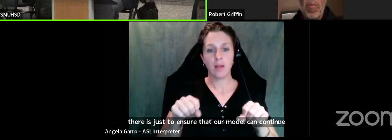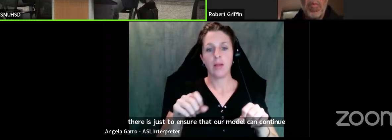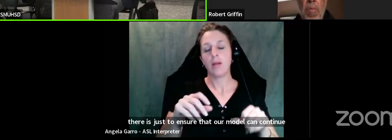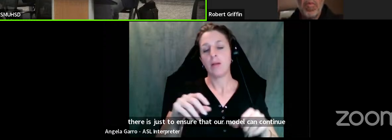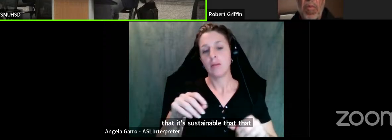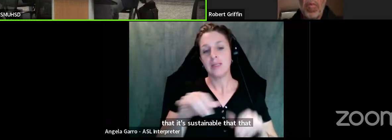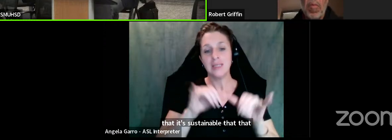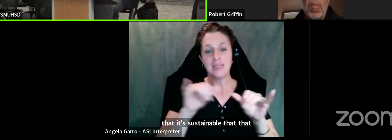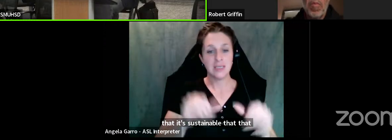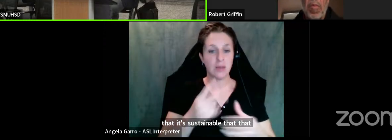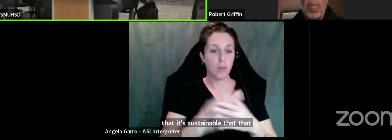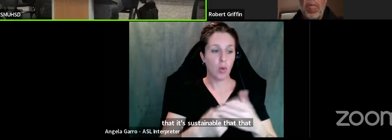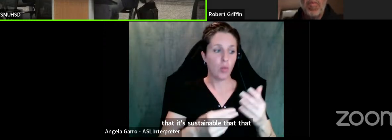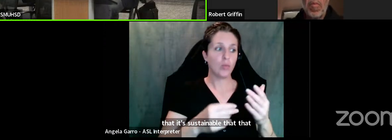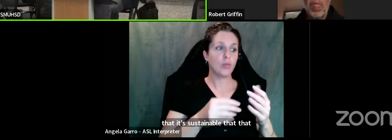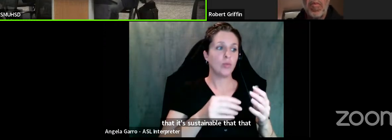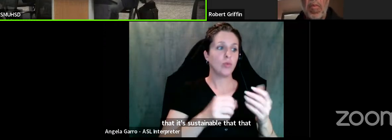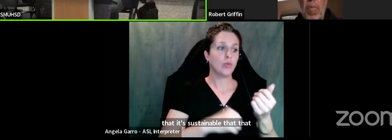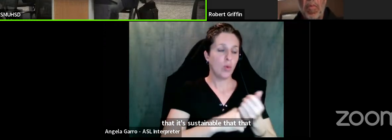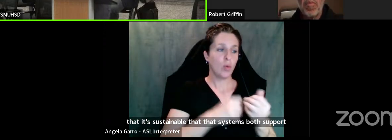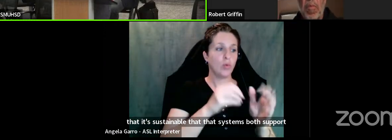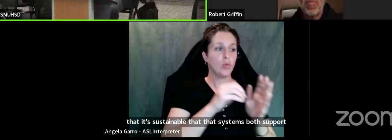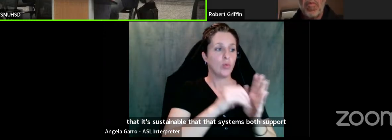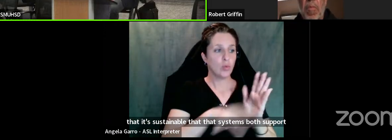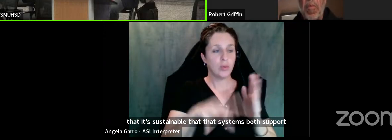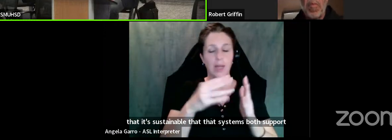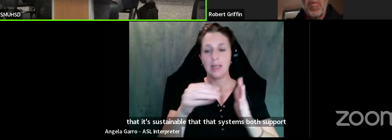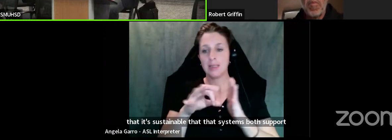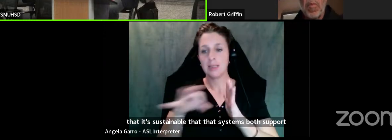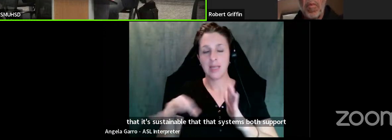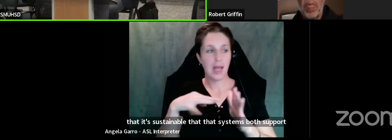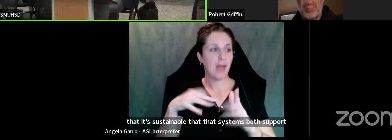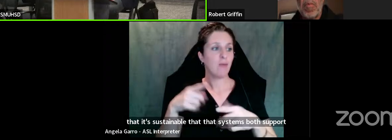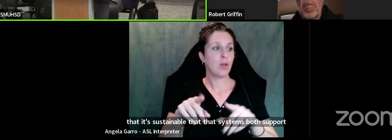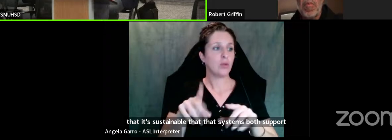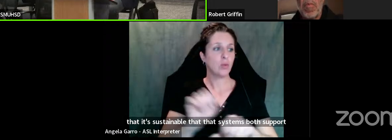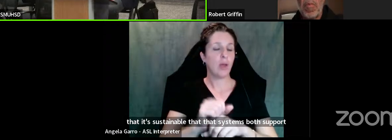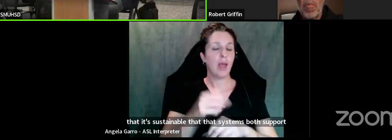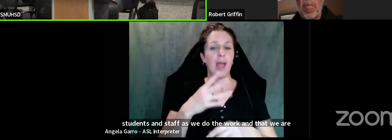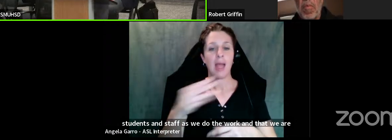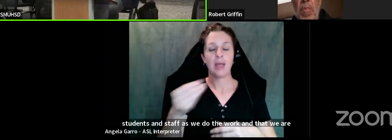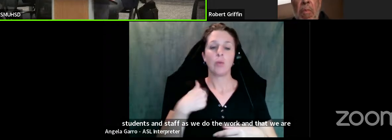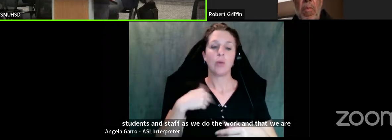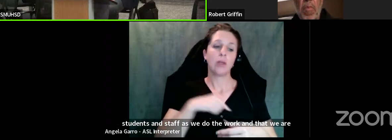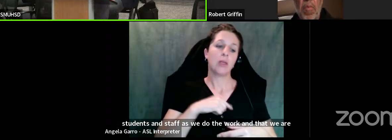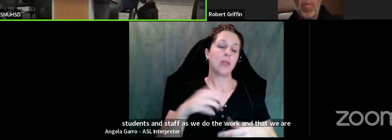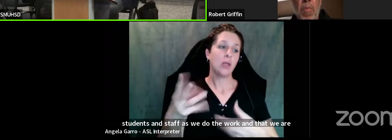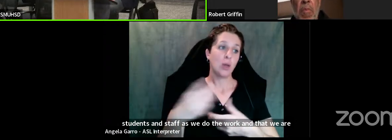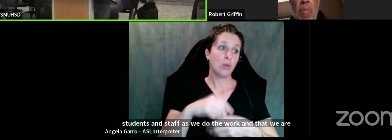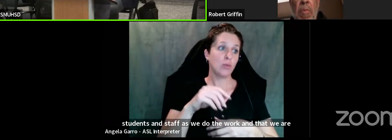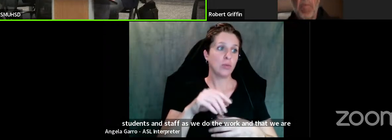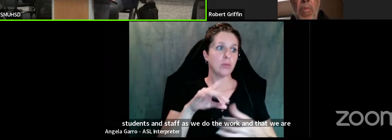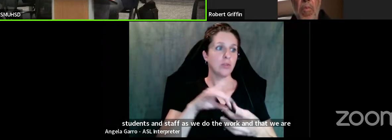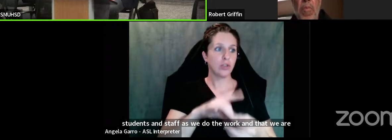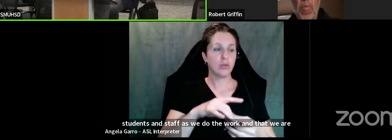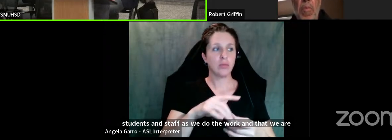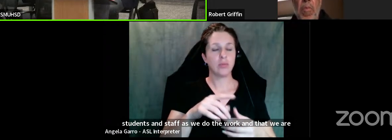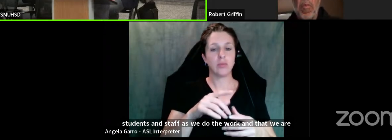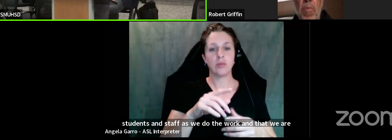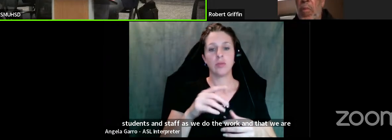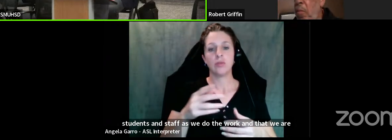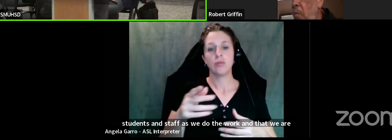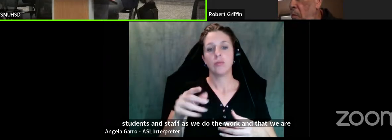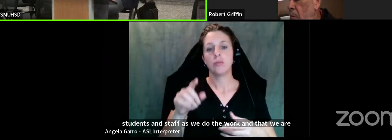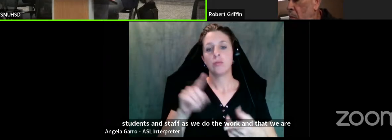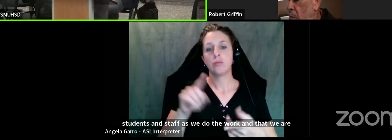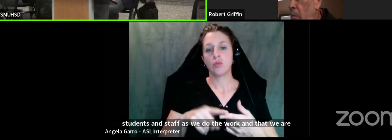systems both support students and staff as we do the work, and that we are inclusive in terms of not just language, but in bringing voices into